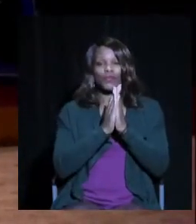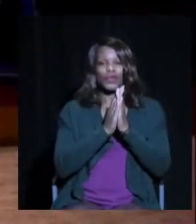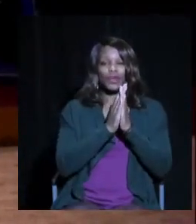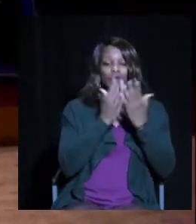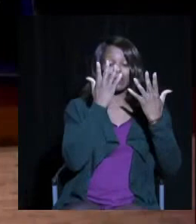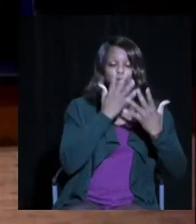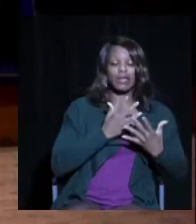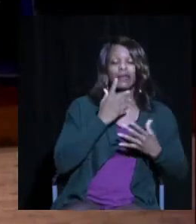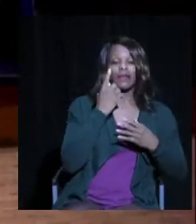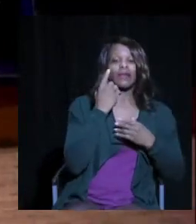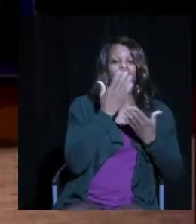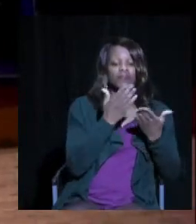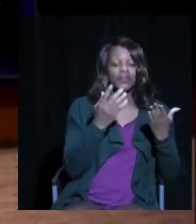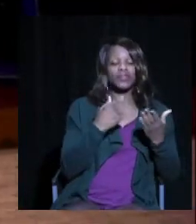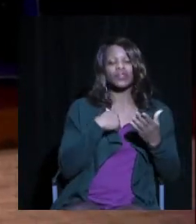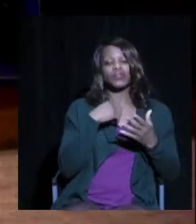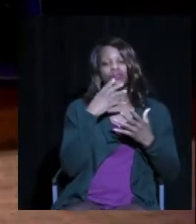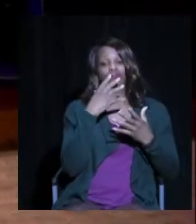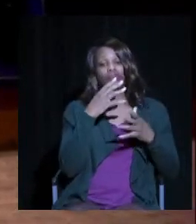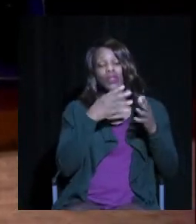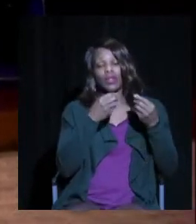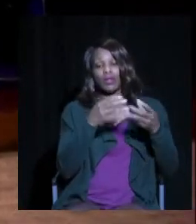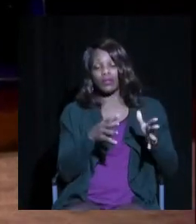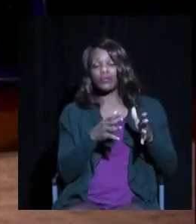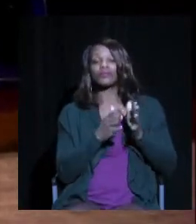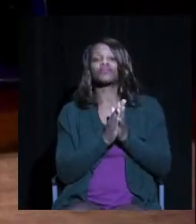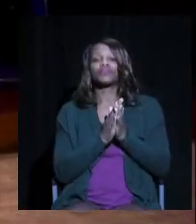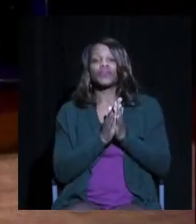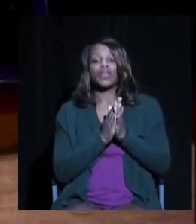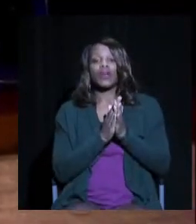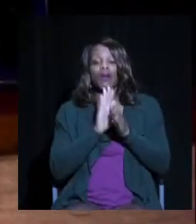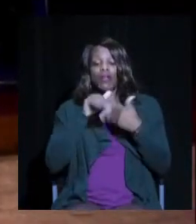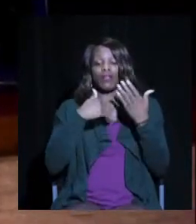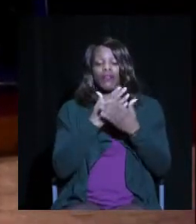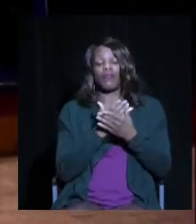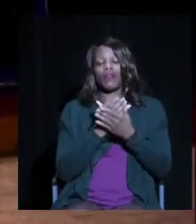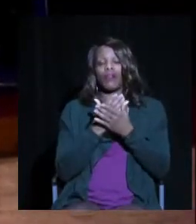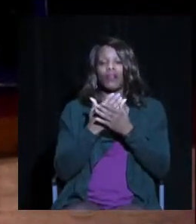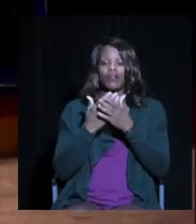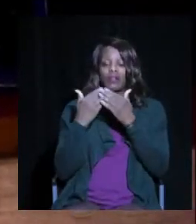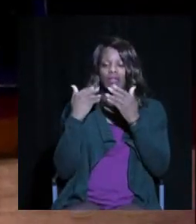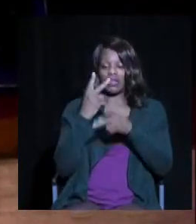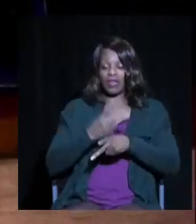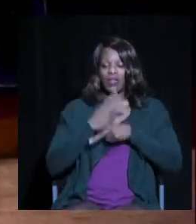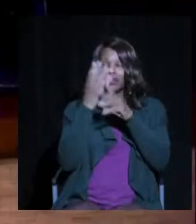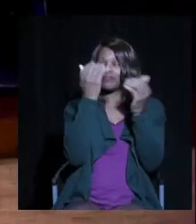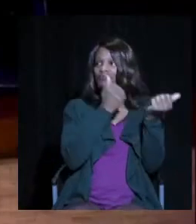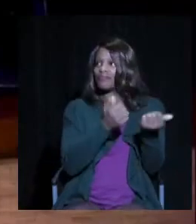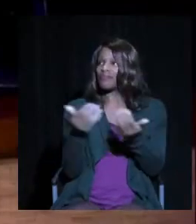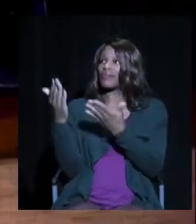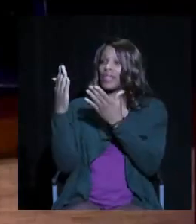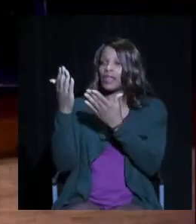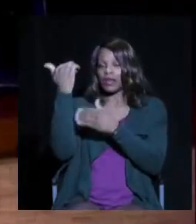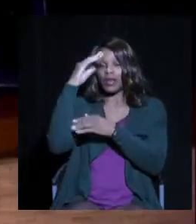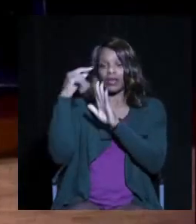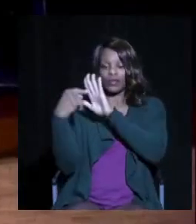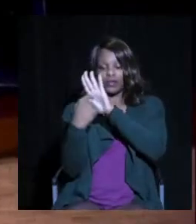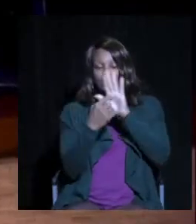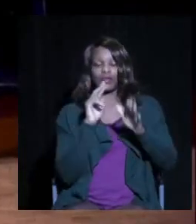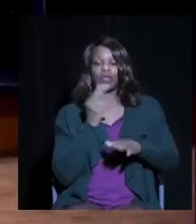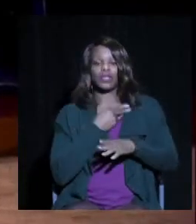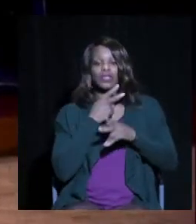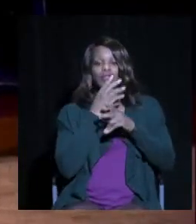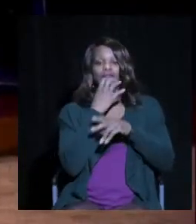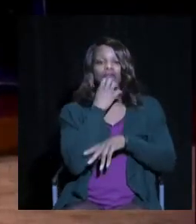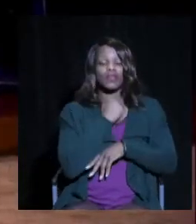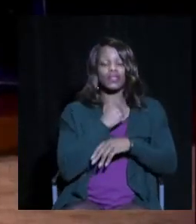that you've lost. Lamentations talks about casting our cares and God showing us compassion and mercy. Tell God all about